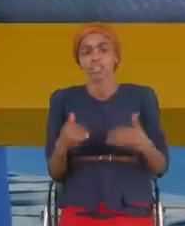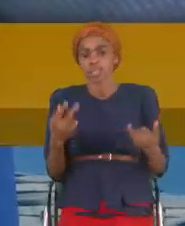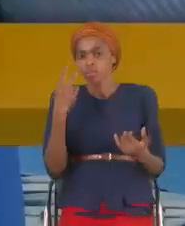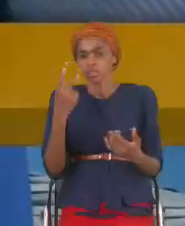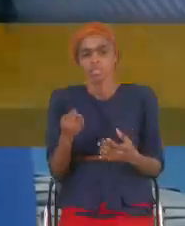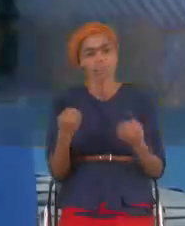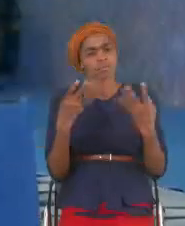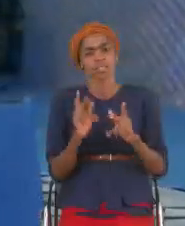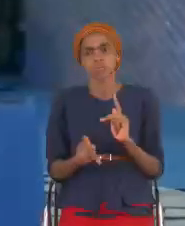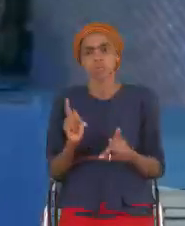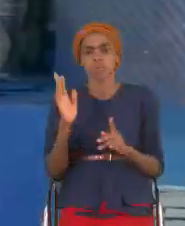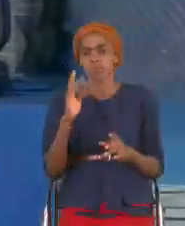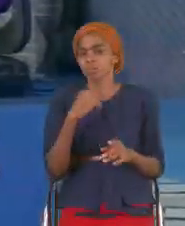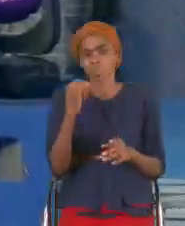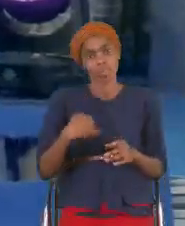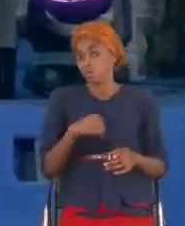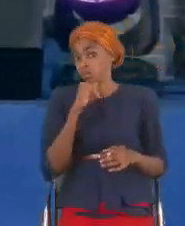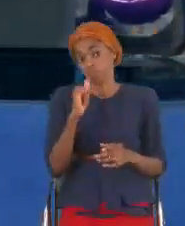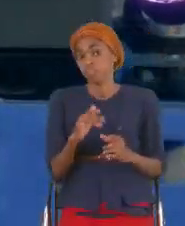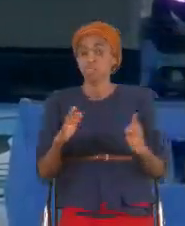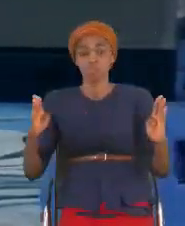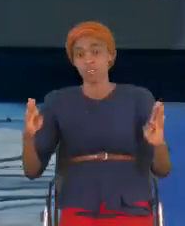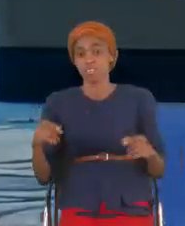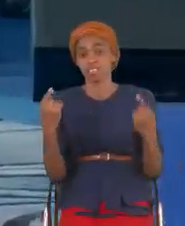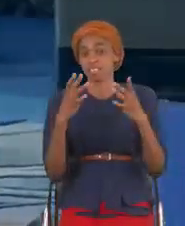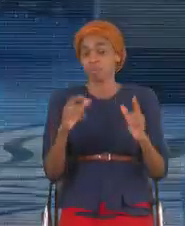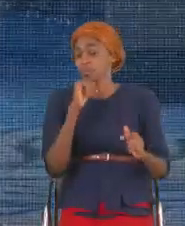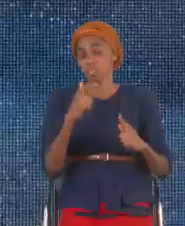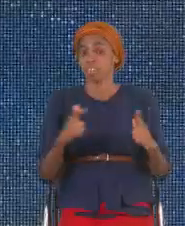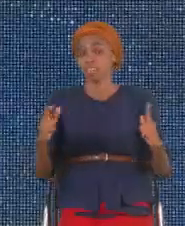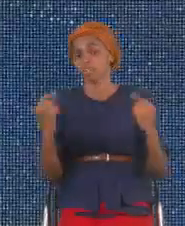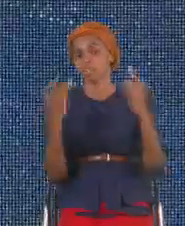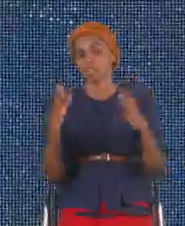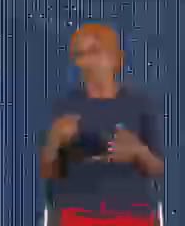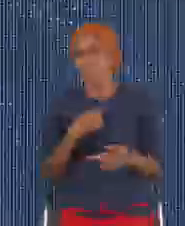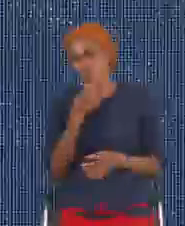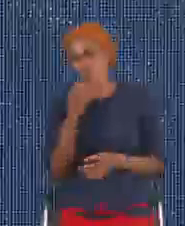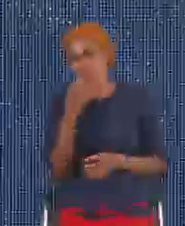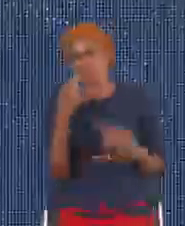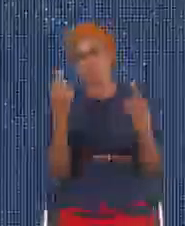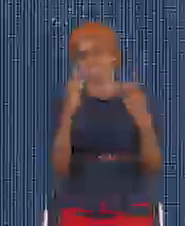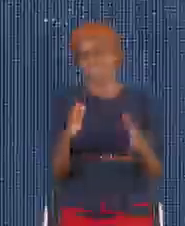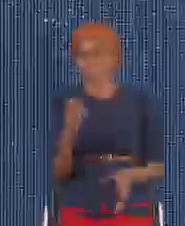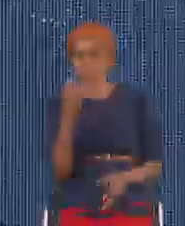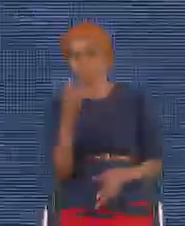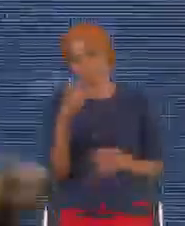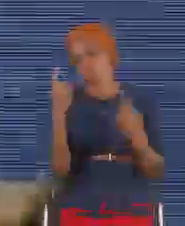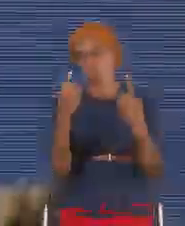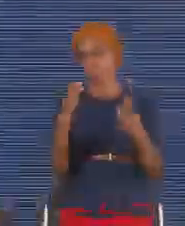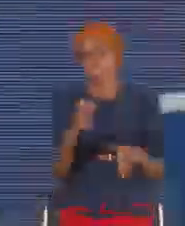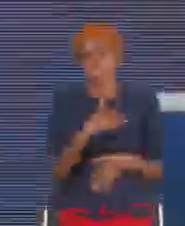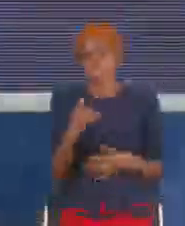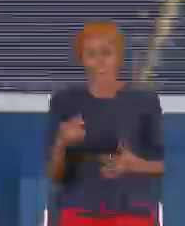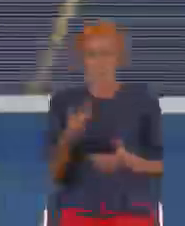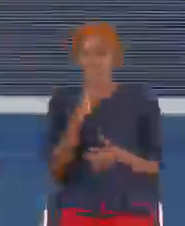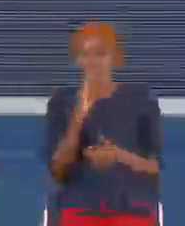say, I'm not a big sinner, I'm just a little sinner, small sinner, and the things I